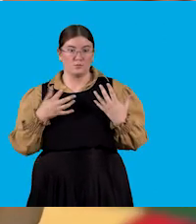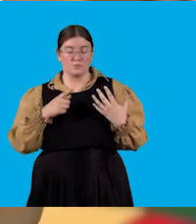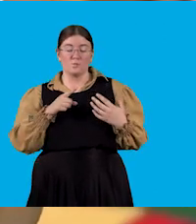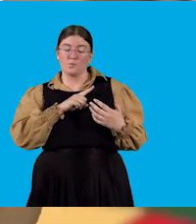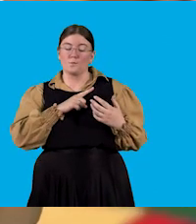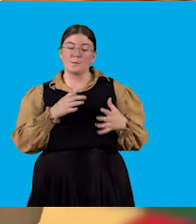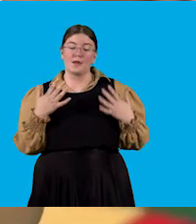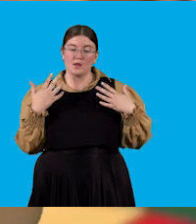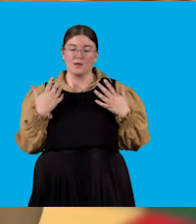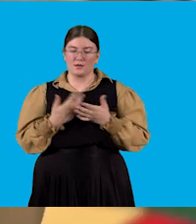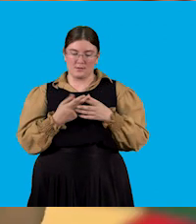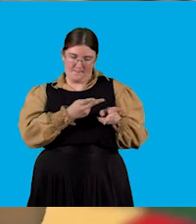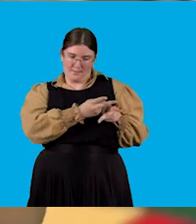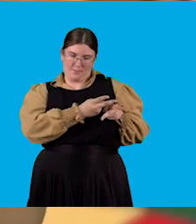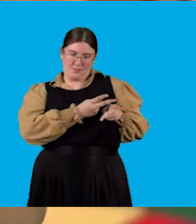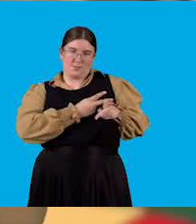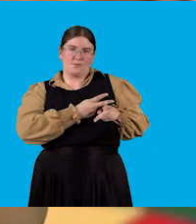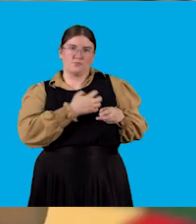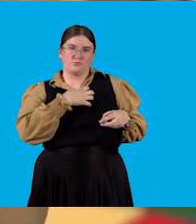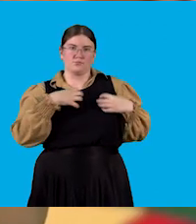kept in by the lungs.